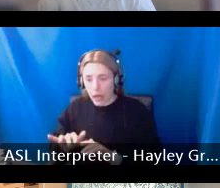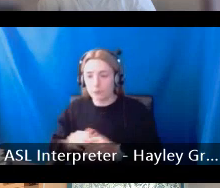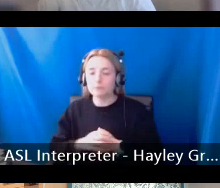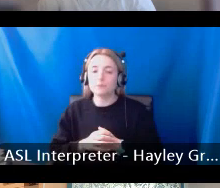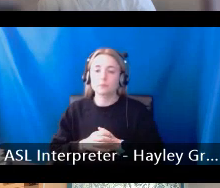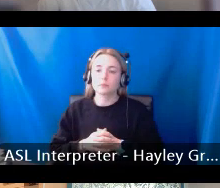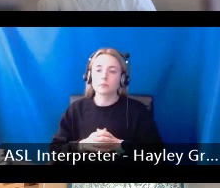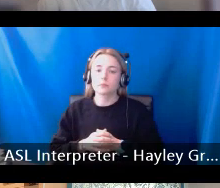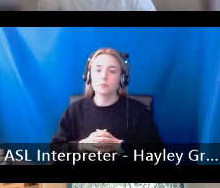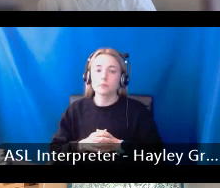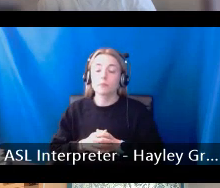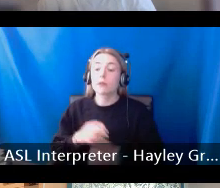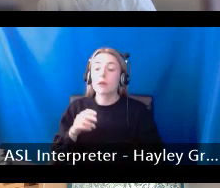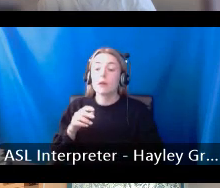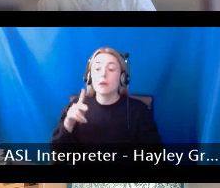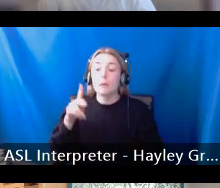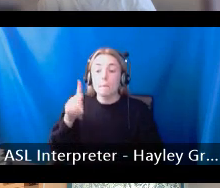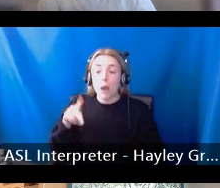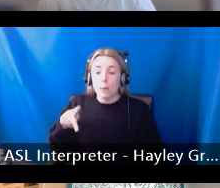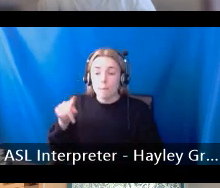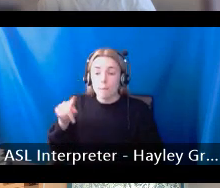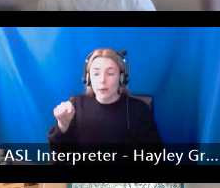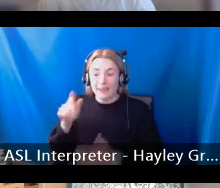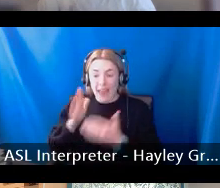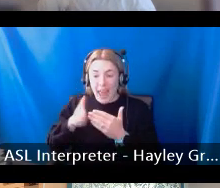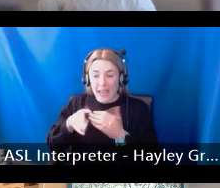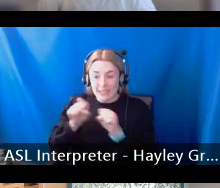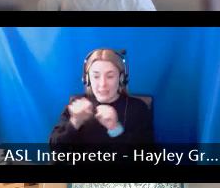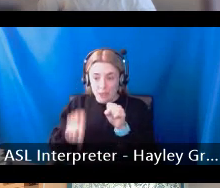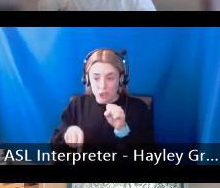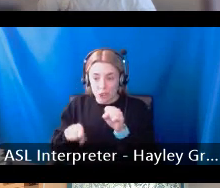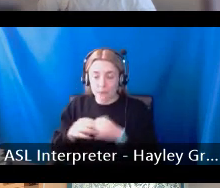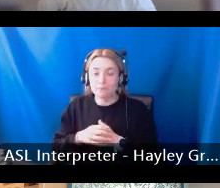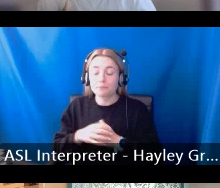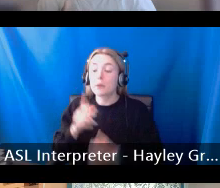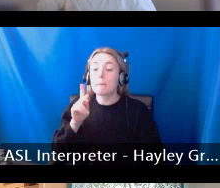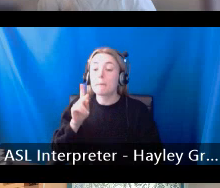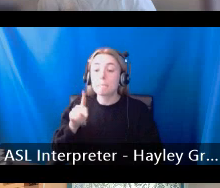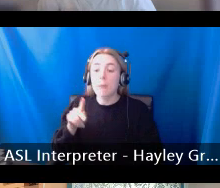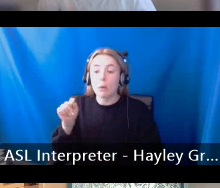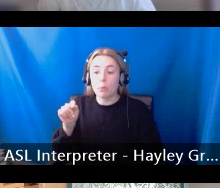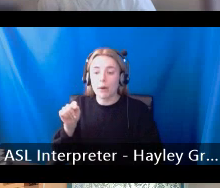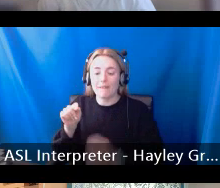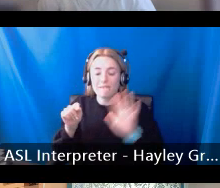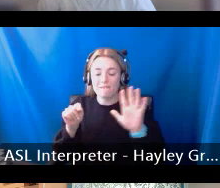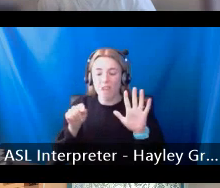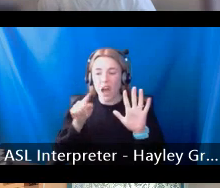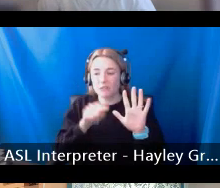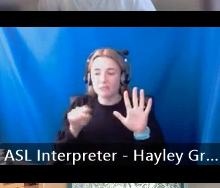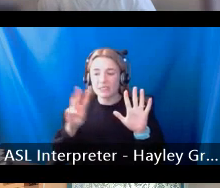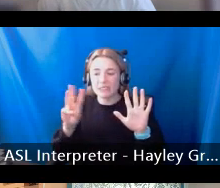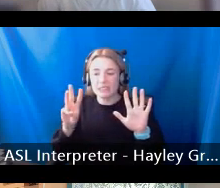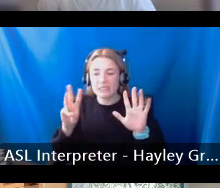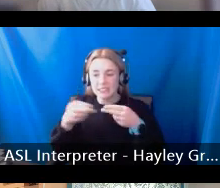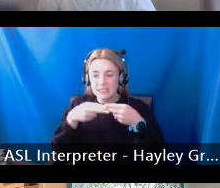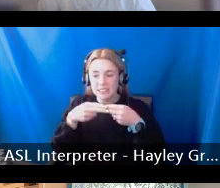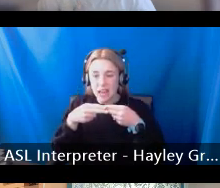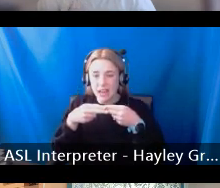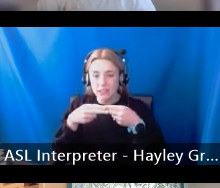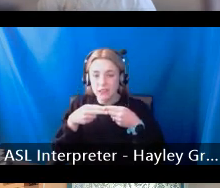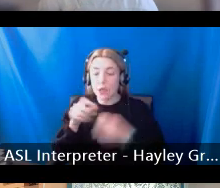Your PowerPoint expectations should be at least 5 to 6 slides. Share with me 24 hours ahead of time. And